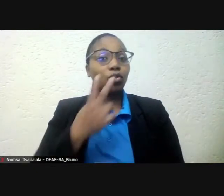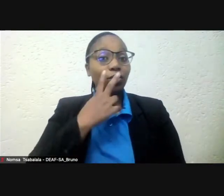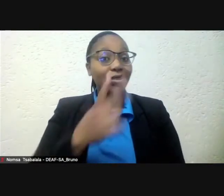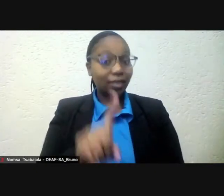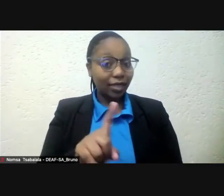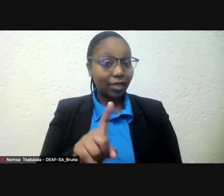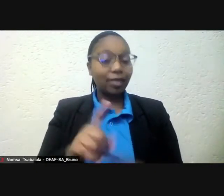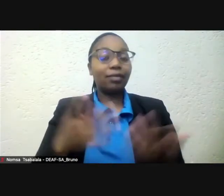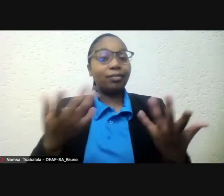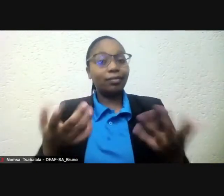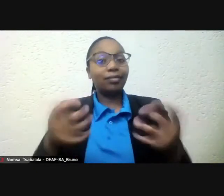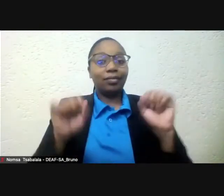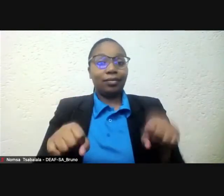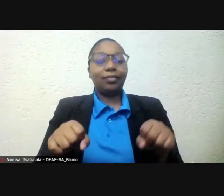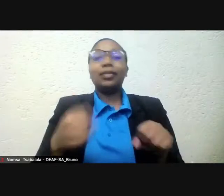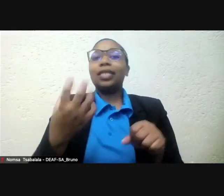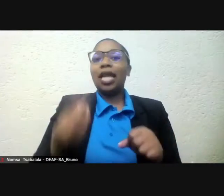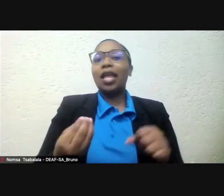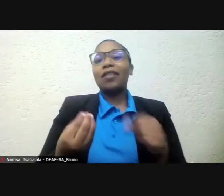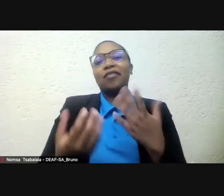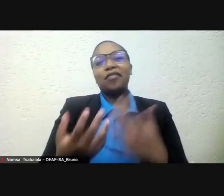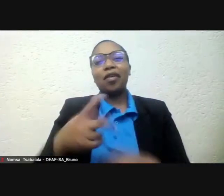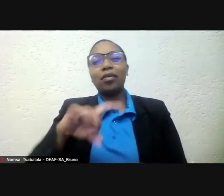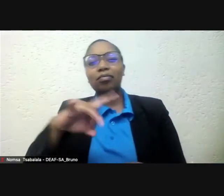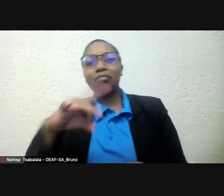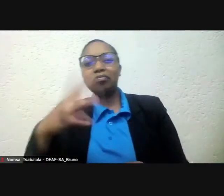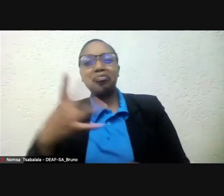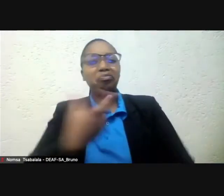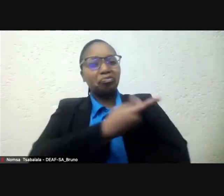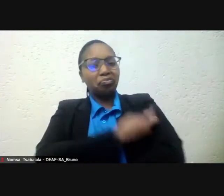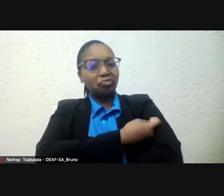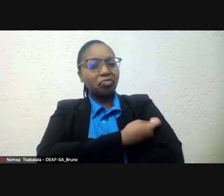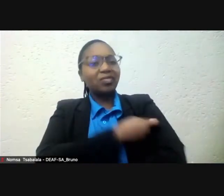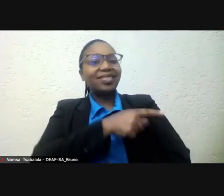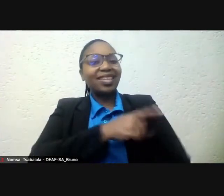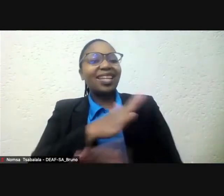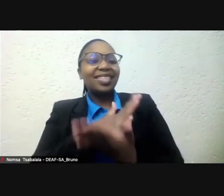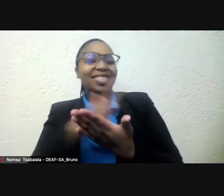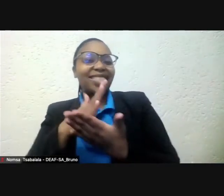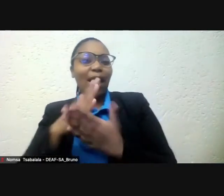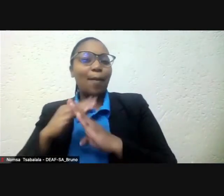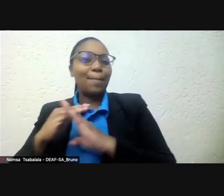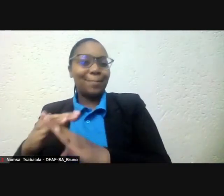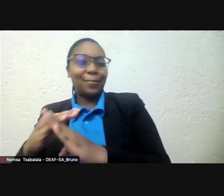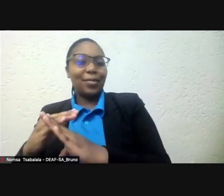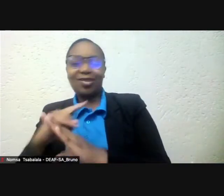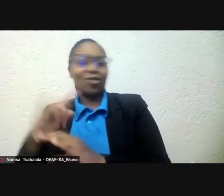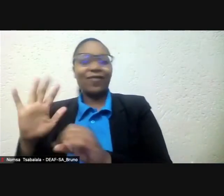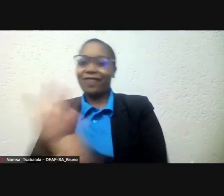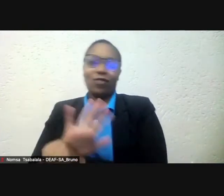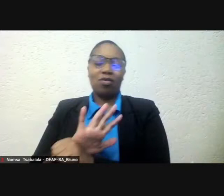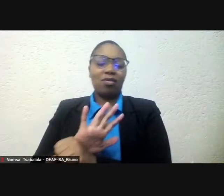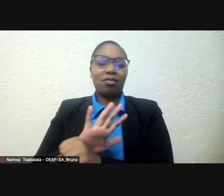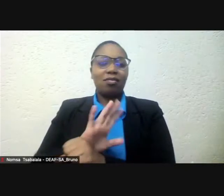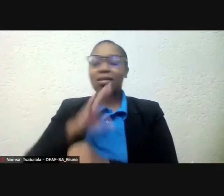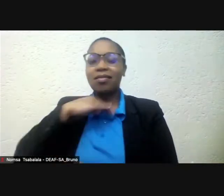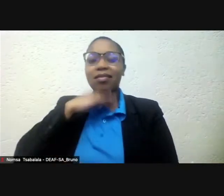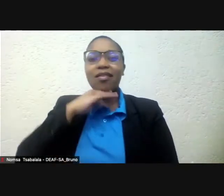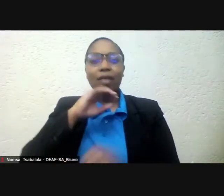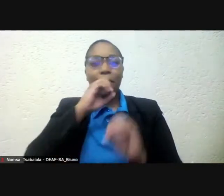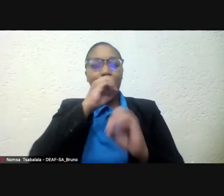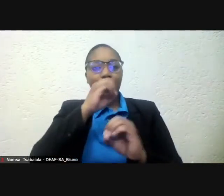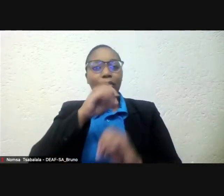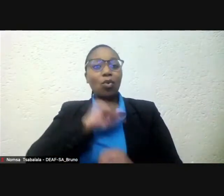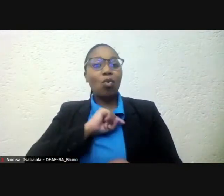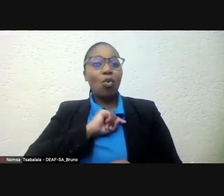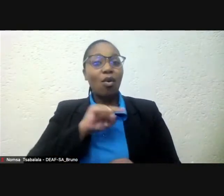while having at least one dose does provide some protection, but it's just not enough because it doesn't provide the